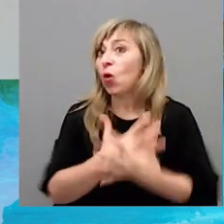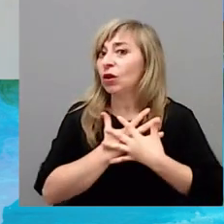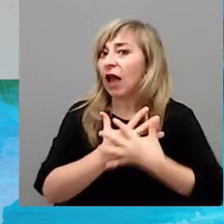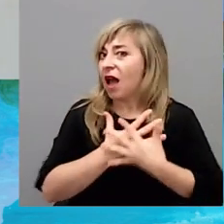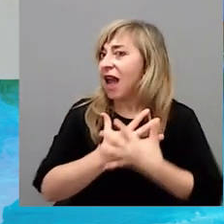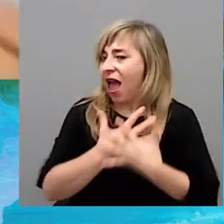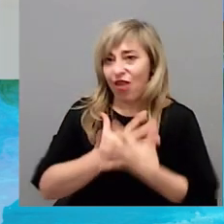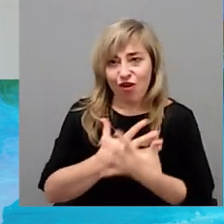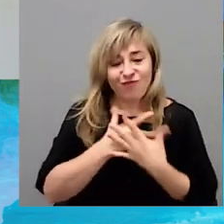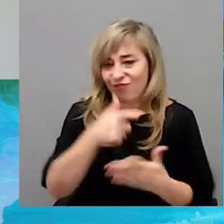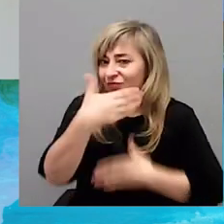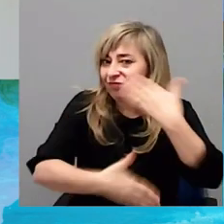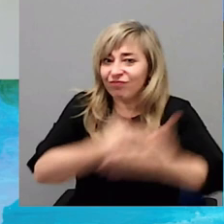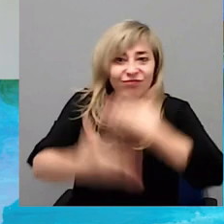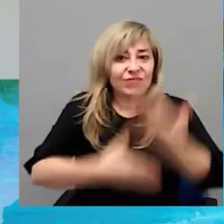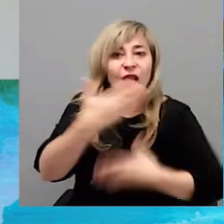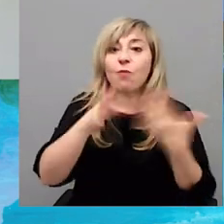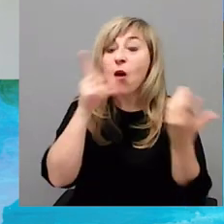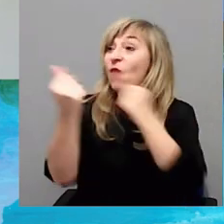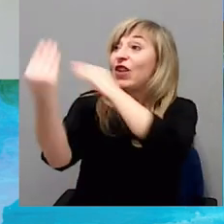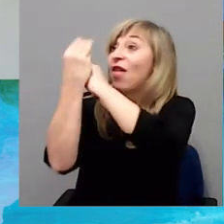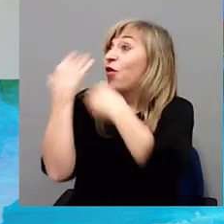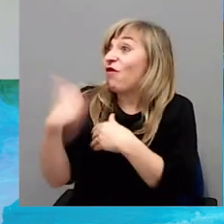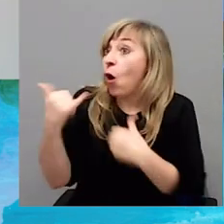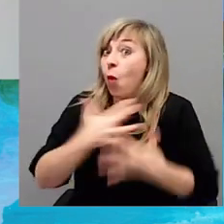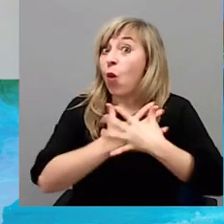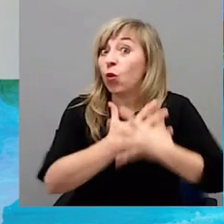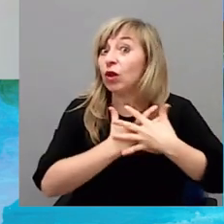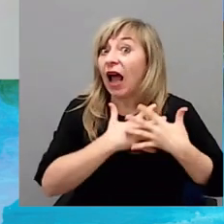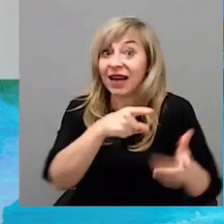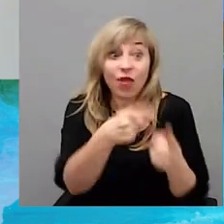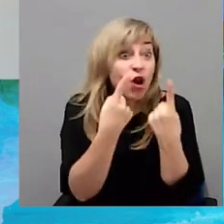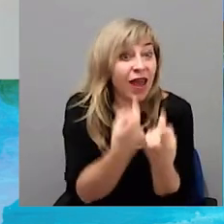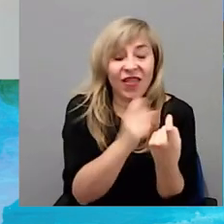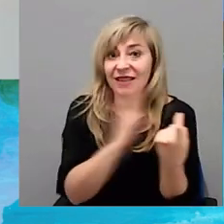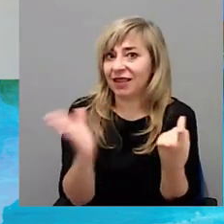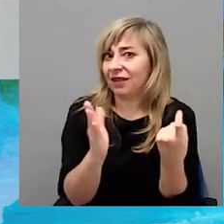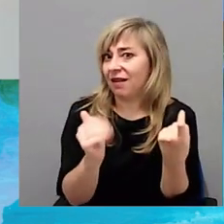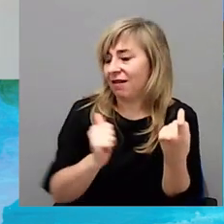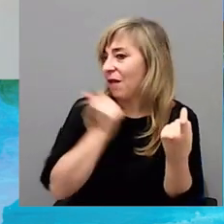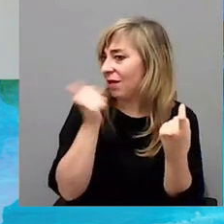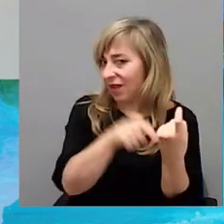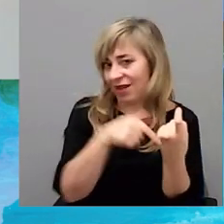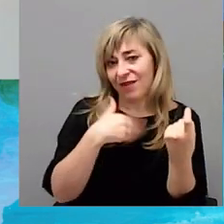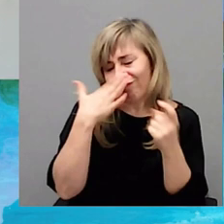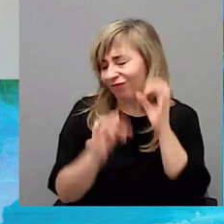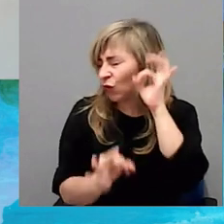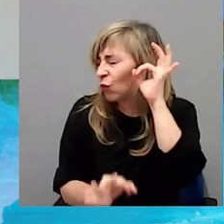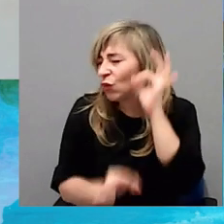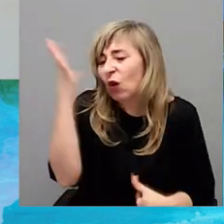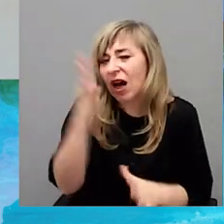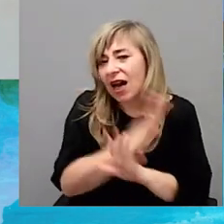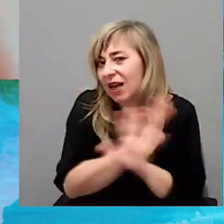And in the short term, it will keep being something that we cannot pay for because we don't have the level of funding to cover it.